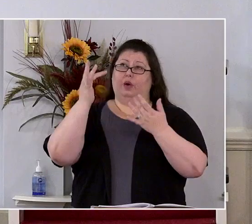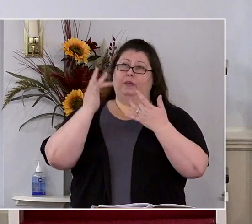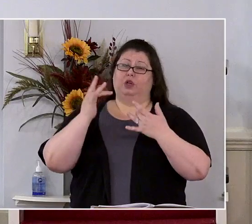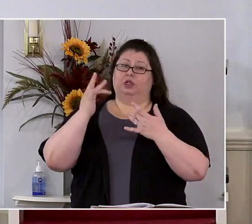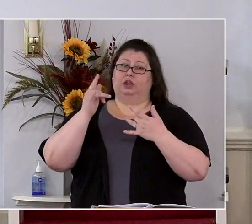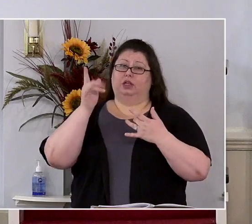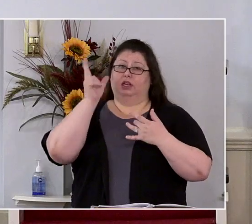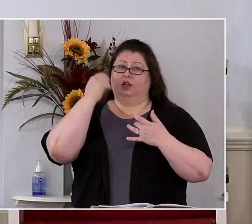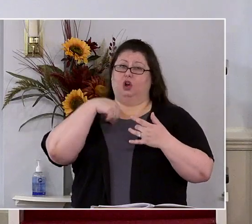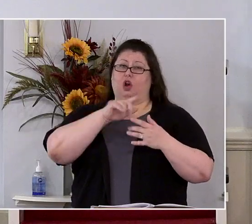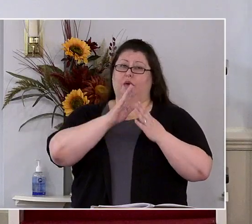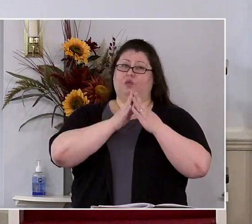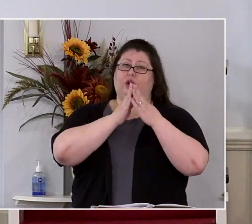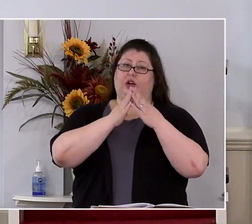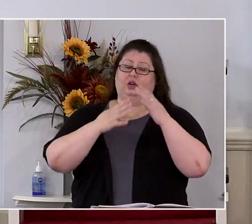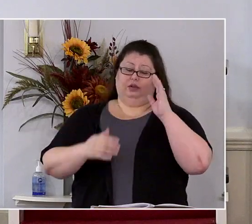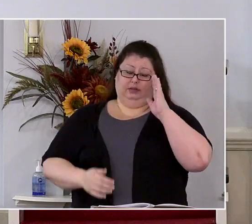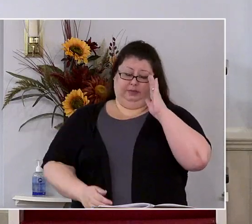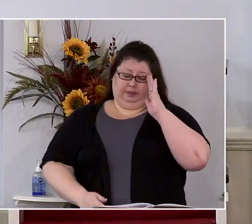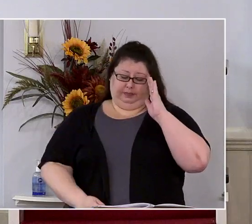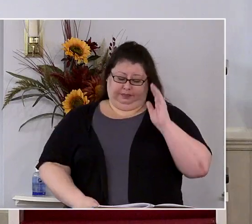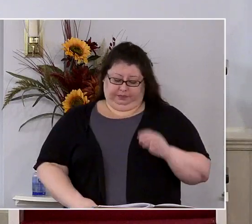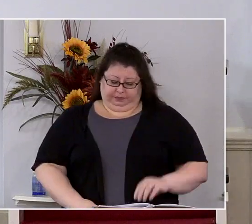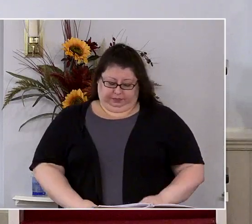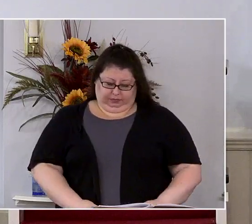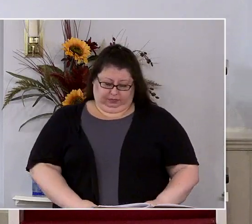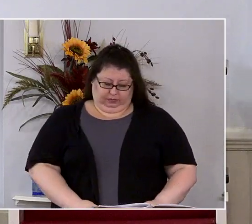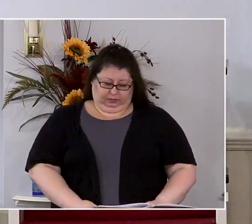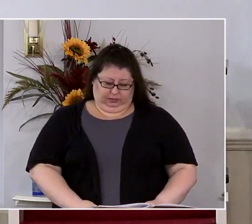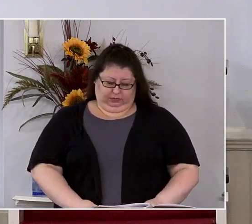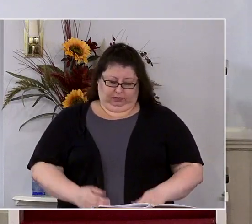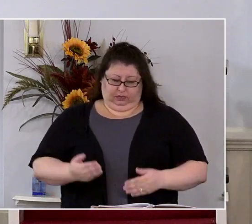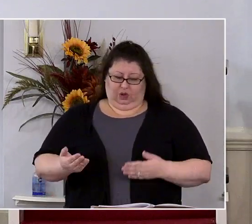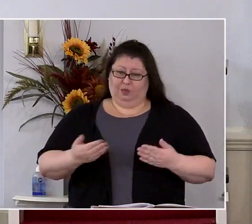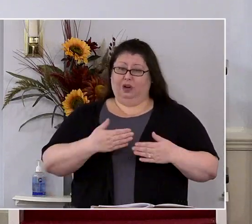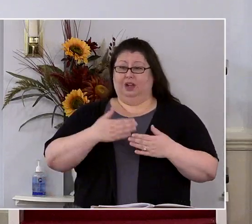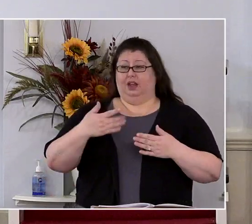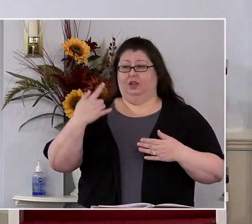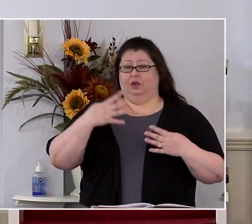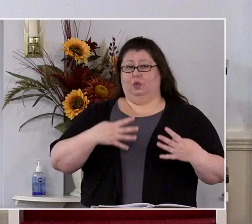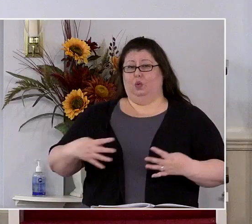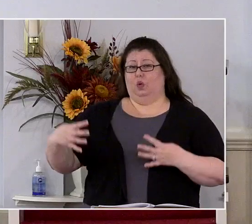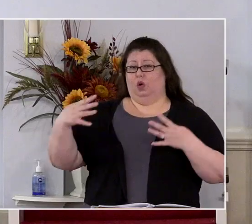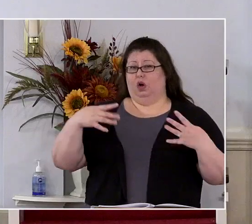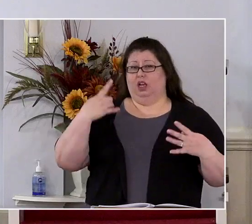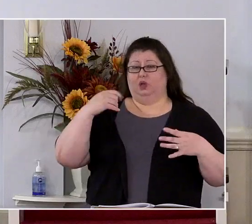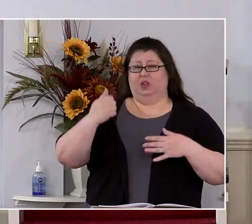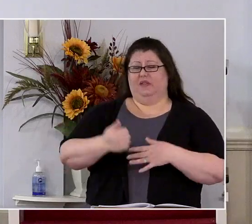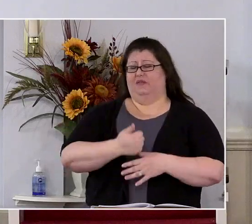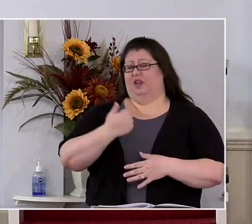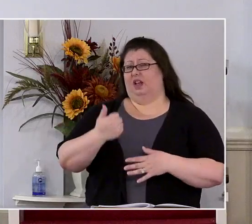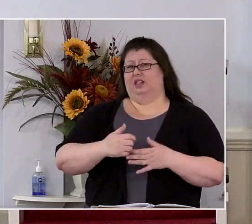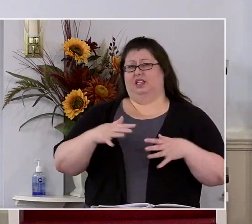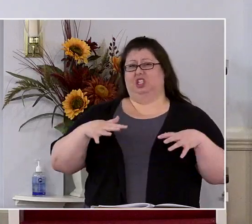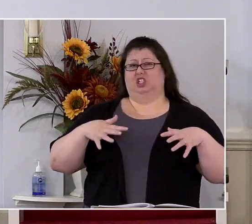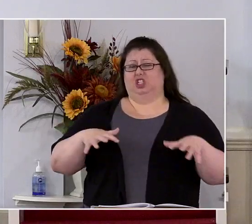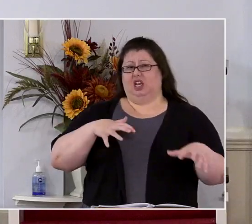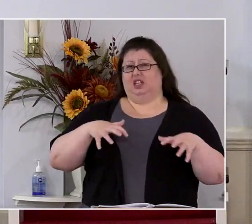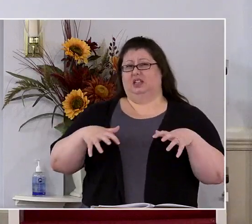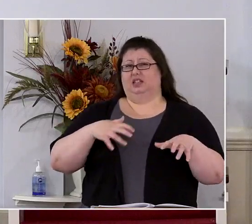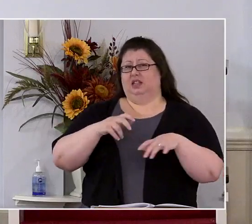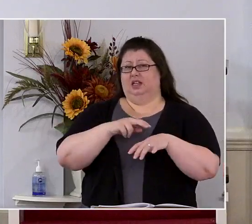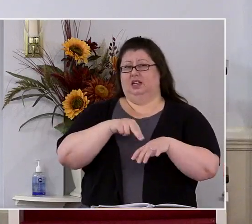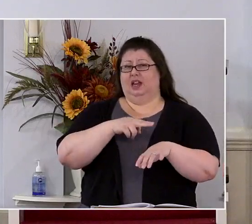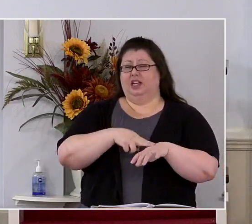mercy, hear our prayer. Bring an end to war and to the violence that shakes the